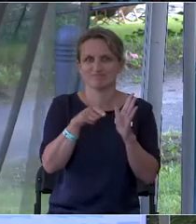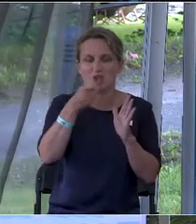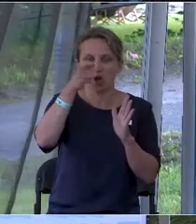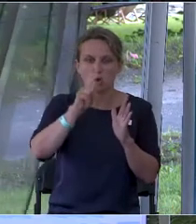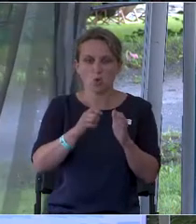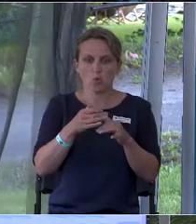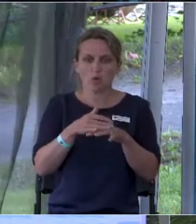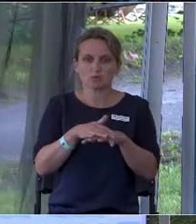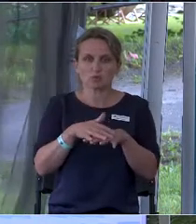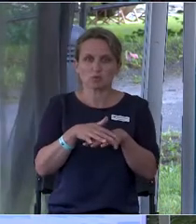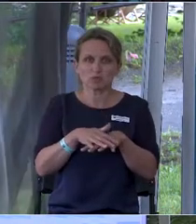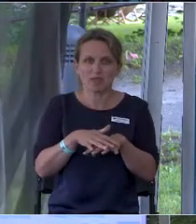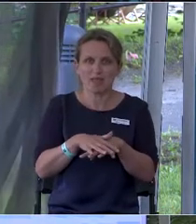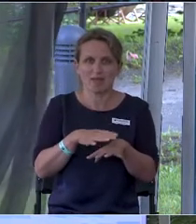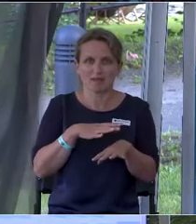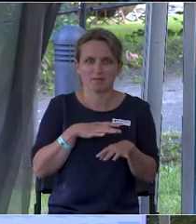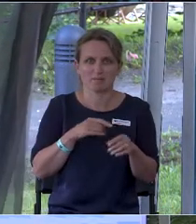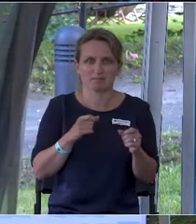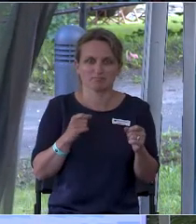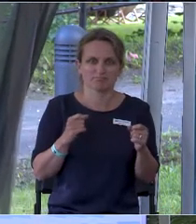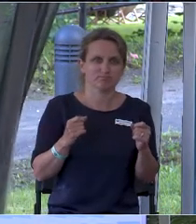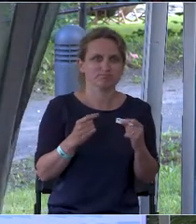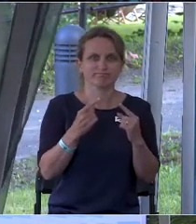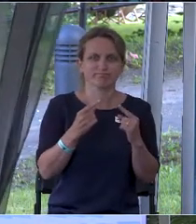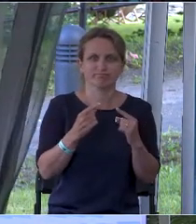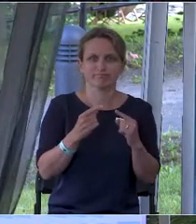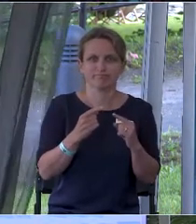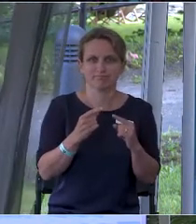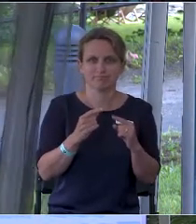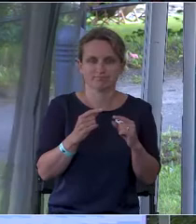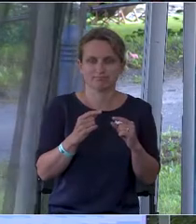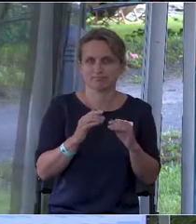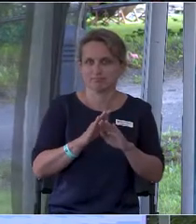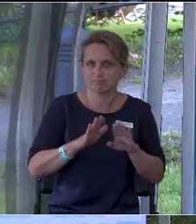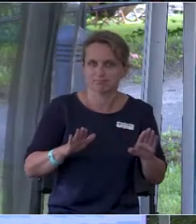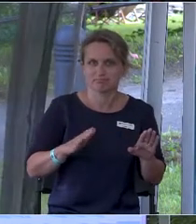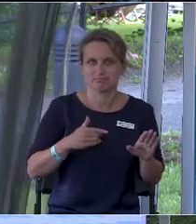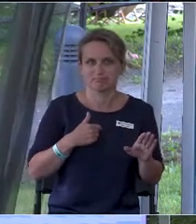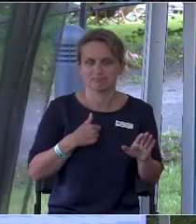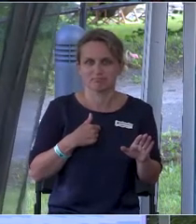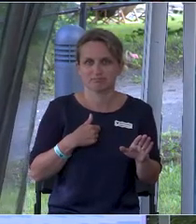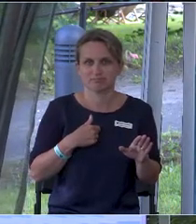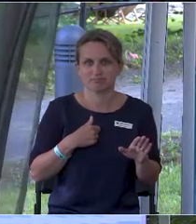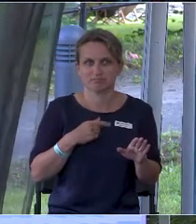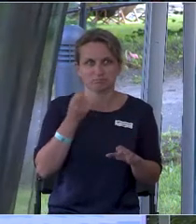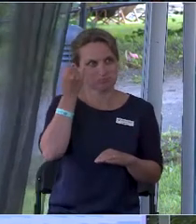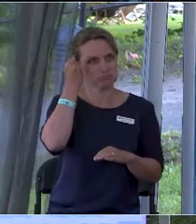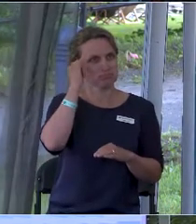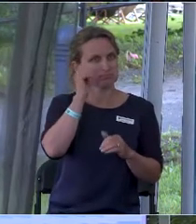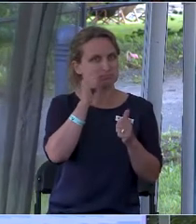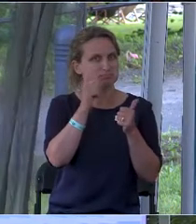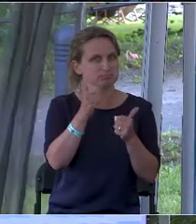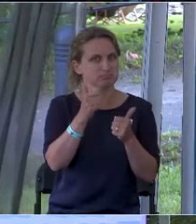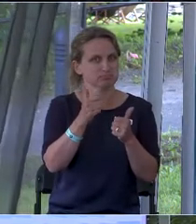the company. And of course, that's in the story that we also, but it's also very